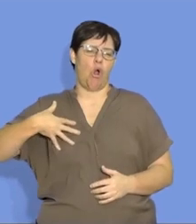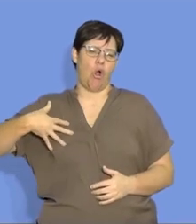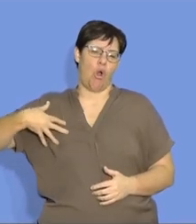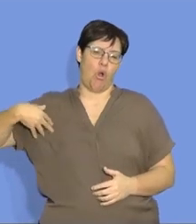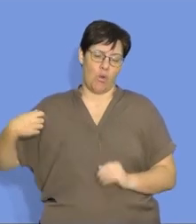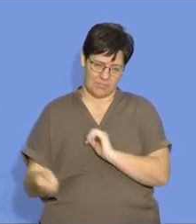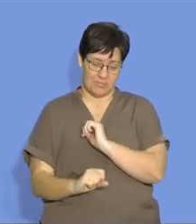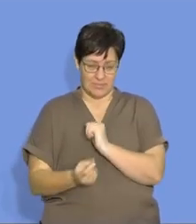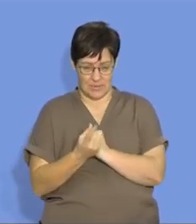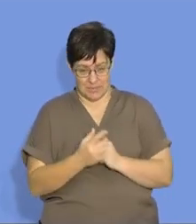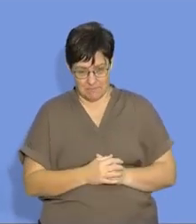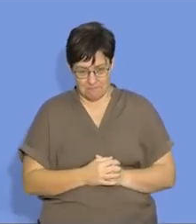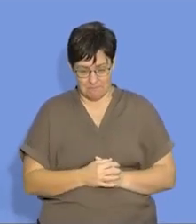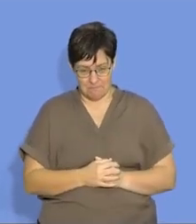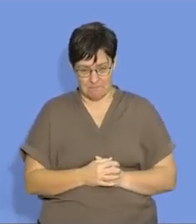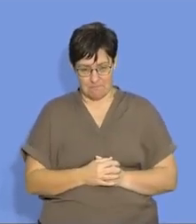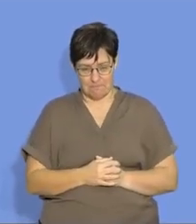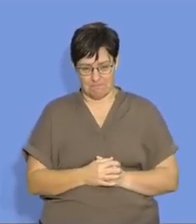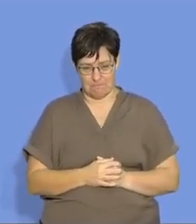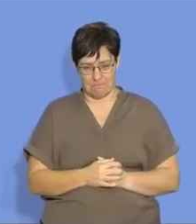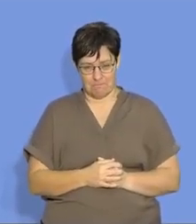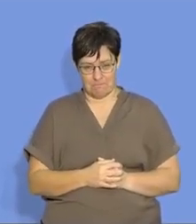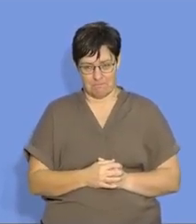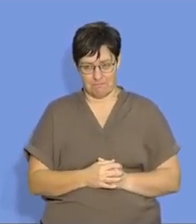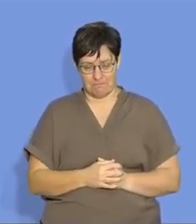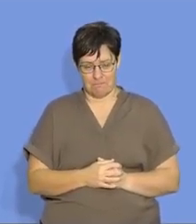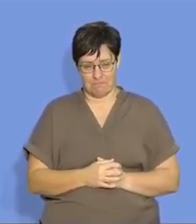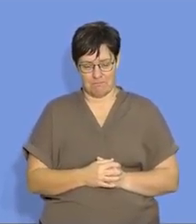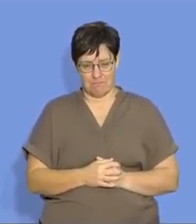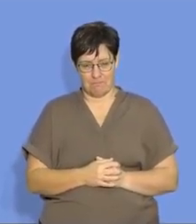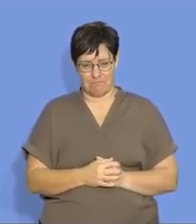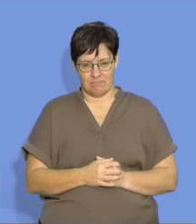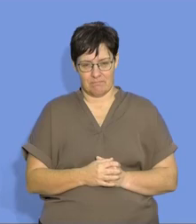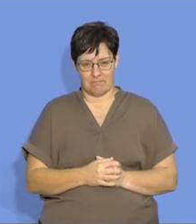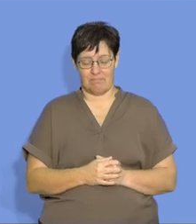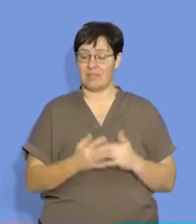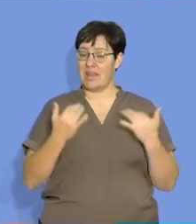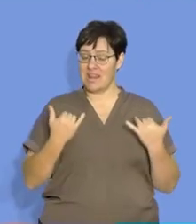takes long times for these reactions to take place.